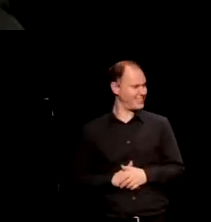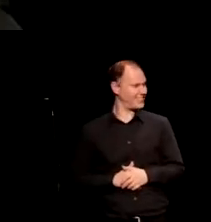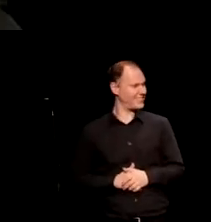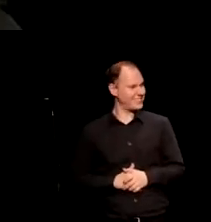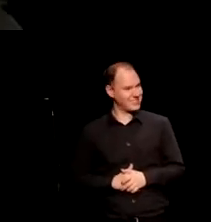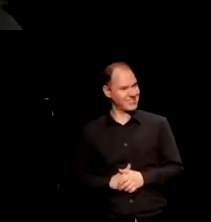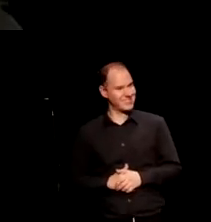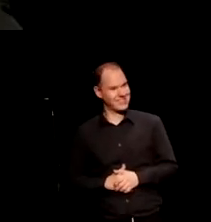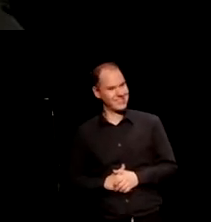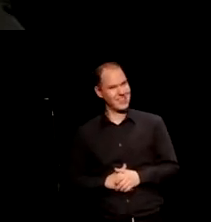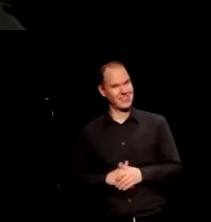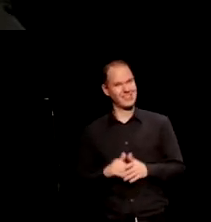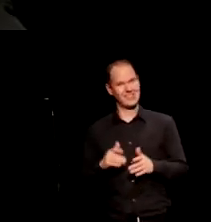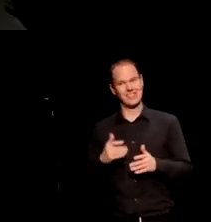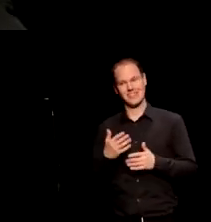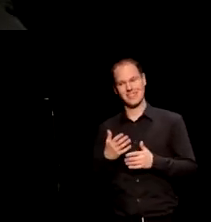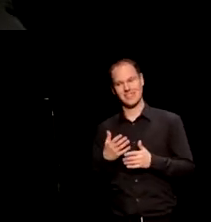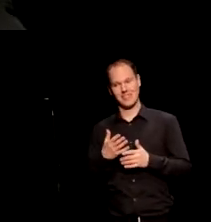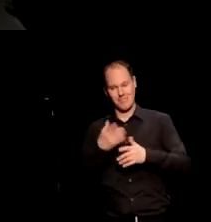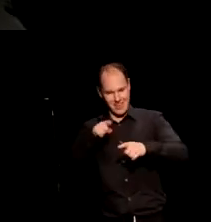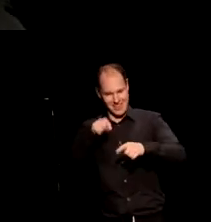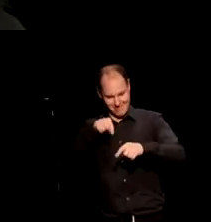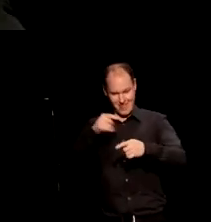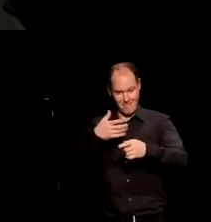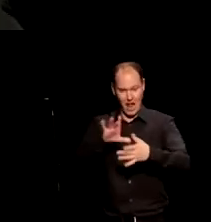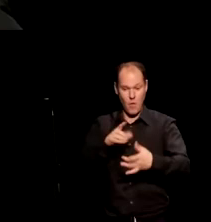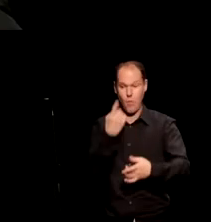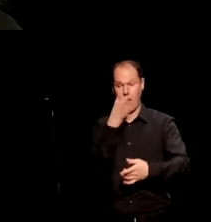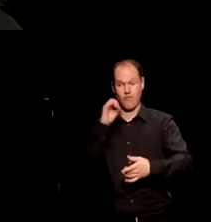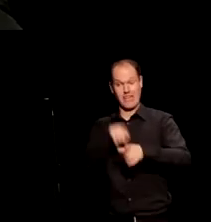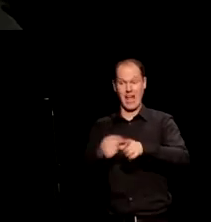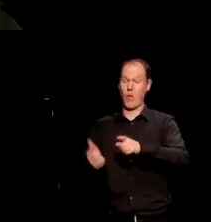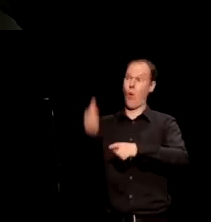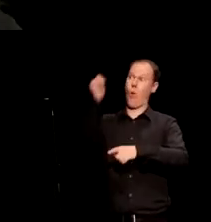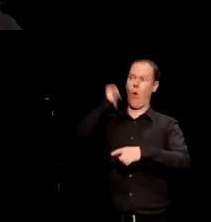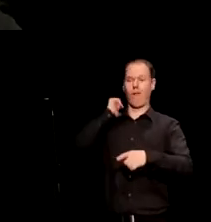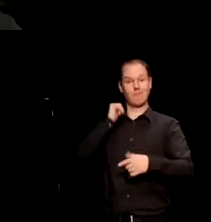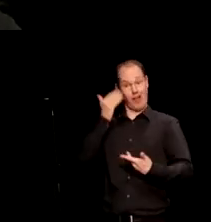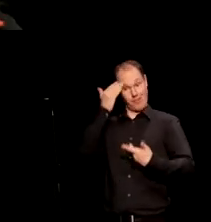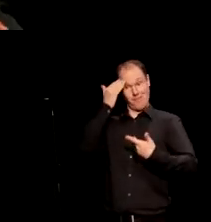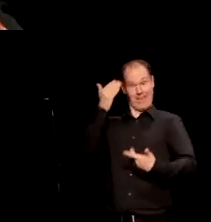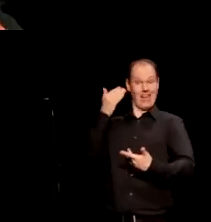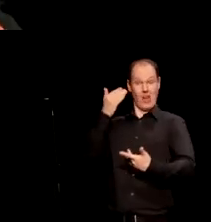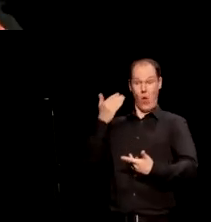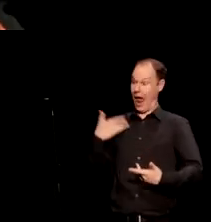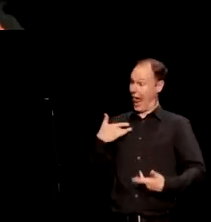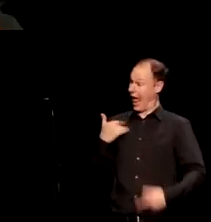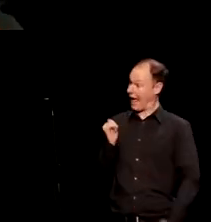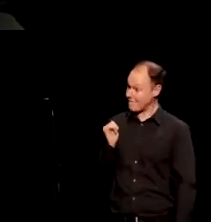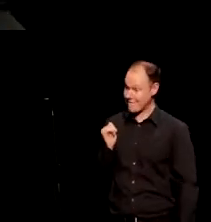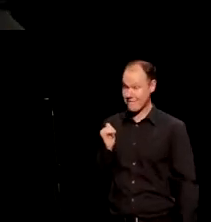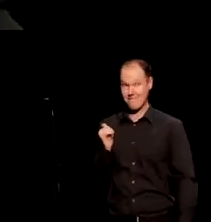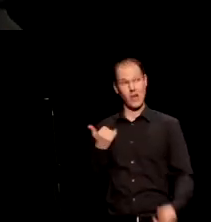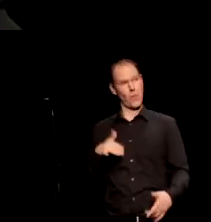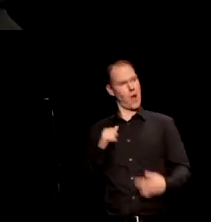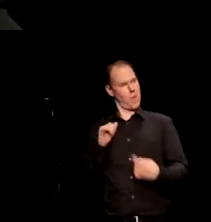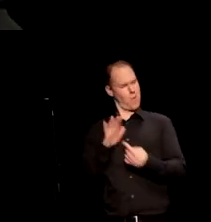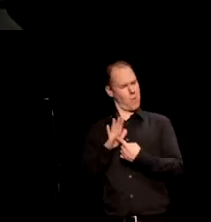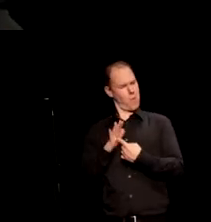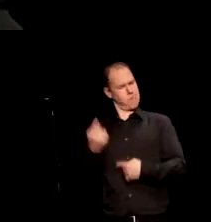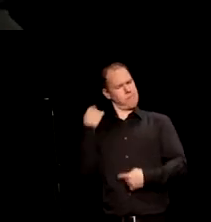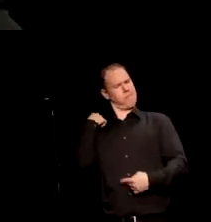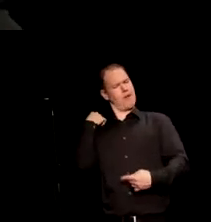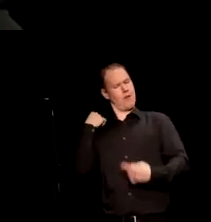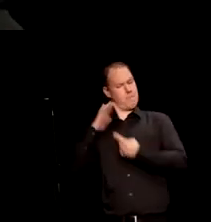whoa. There was also these people like 100 years ago that I just didn't even, before now, didn't even know existed. Like, that means a lot. It really does